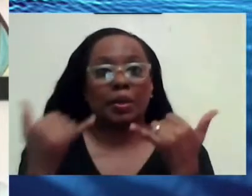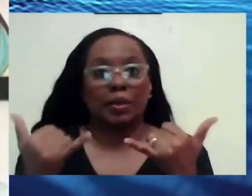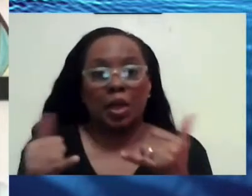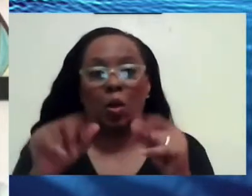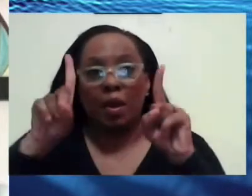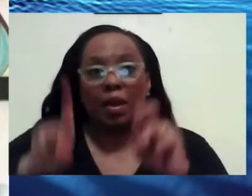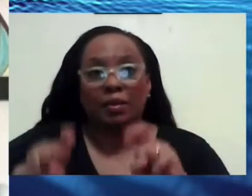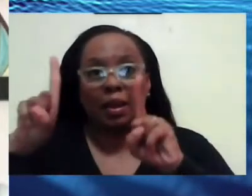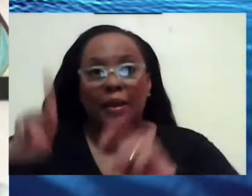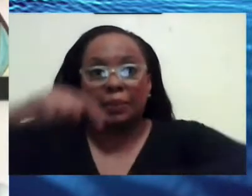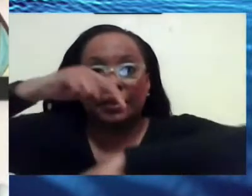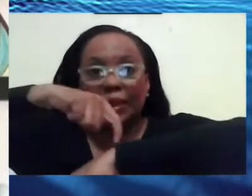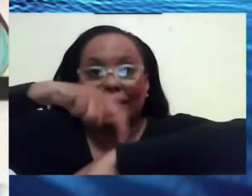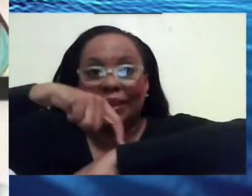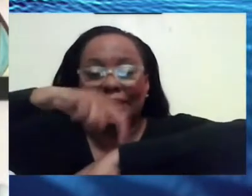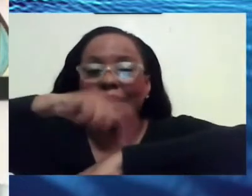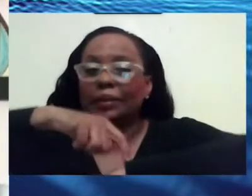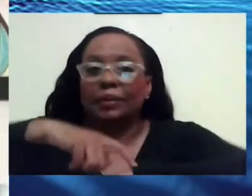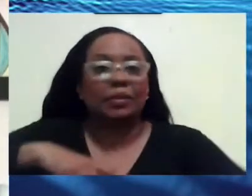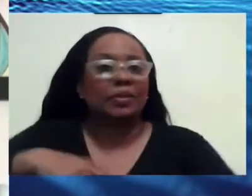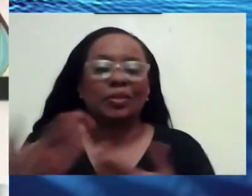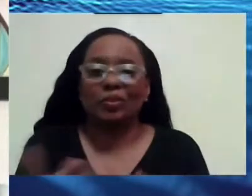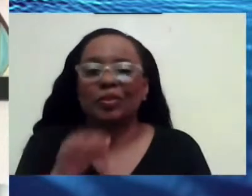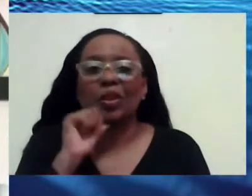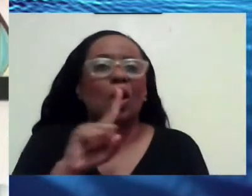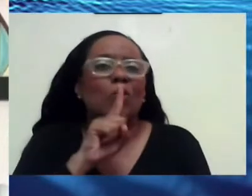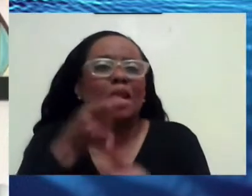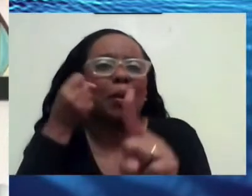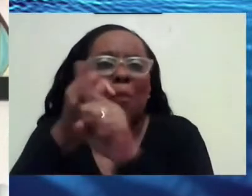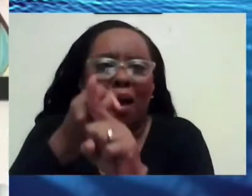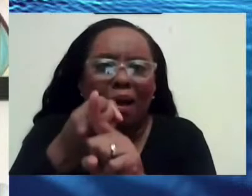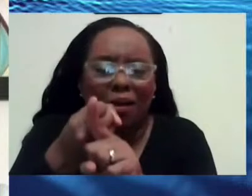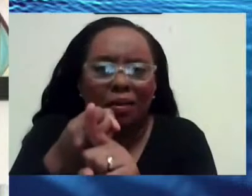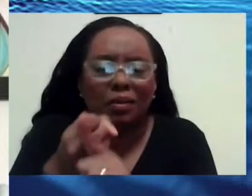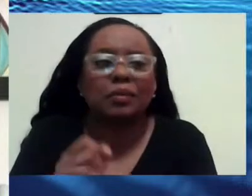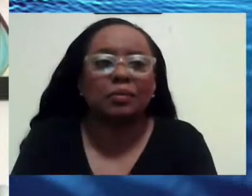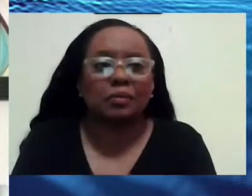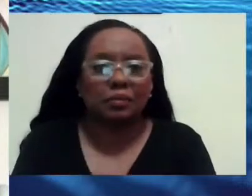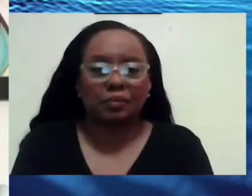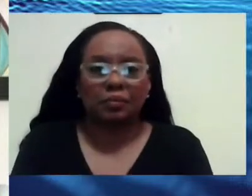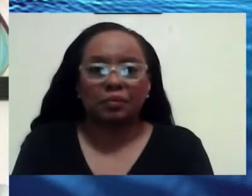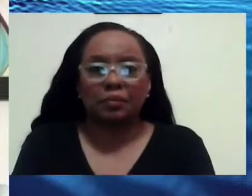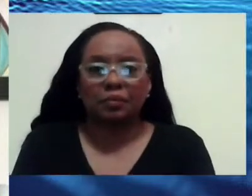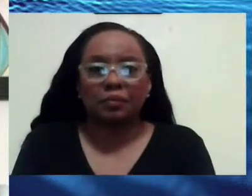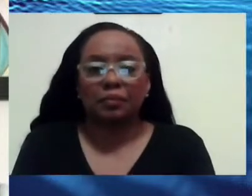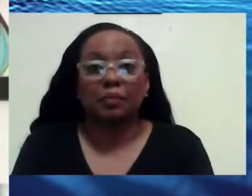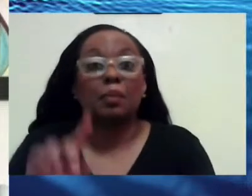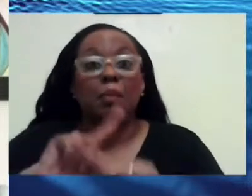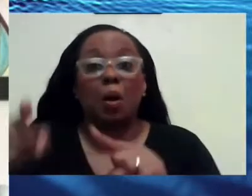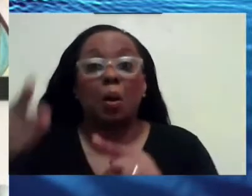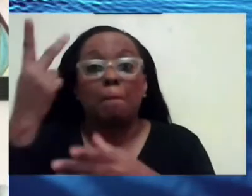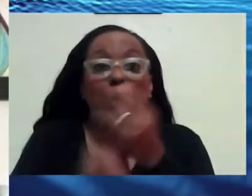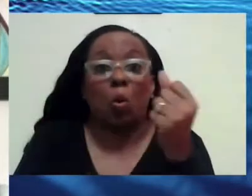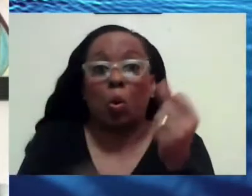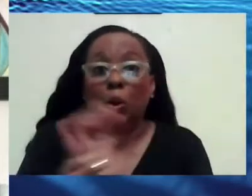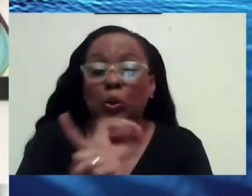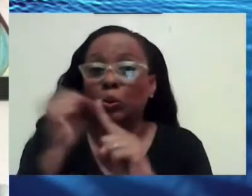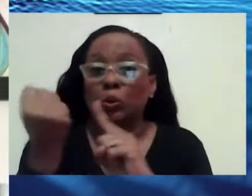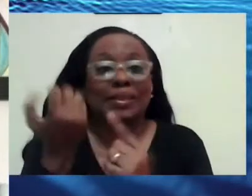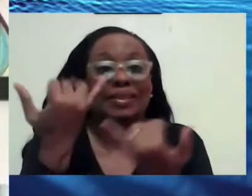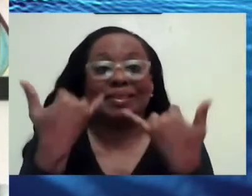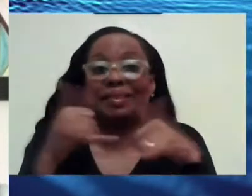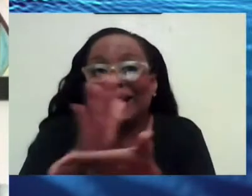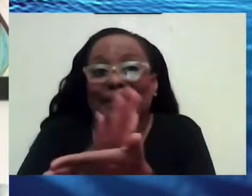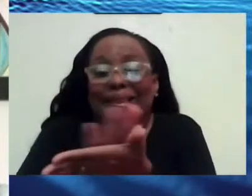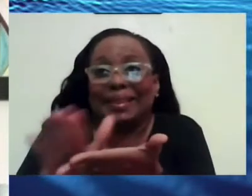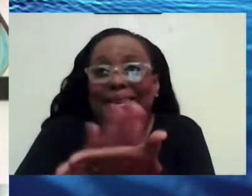are not as affected in terms of students returning face-to-face at this point. But again, in both situations, the cleaning is continuing